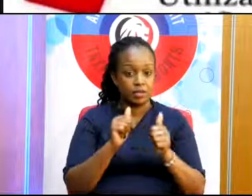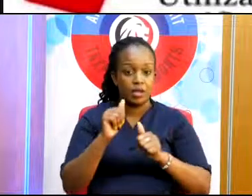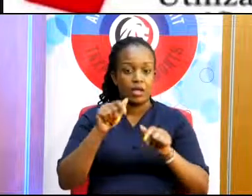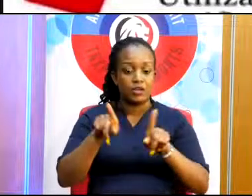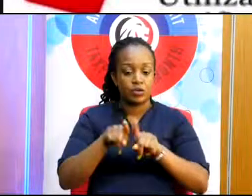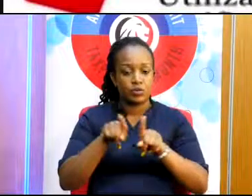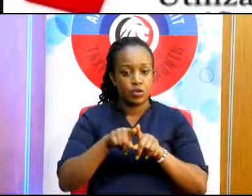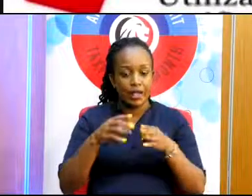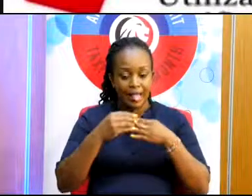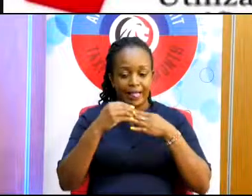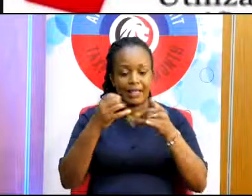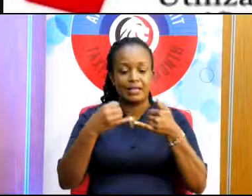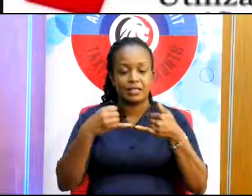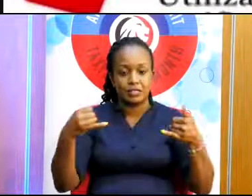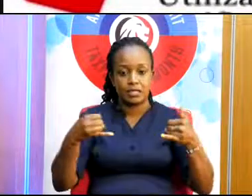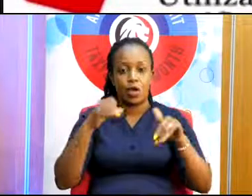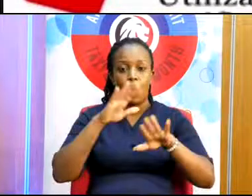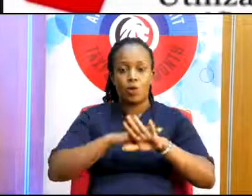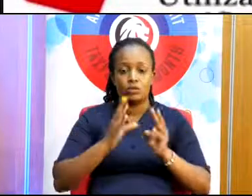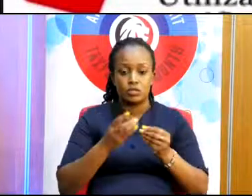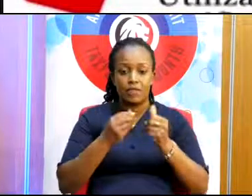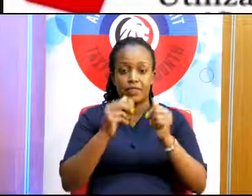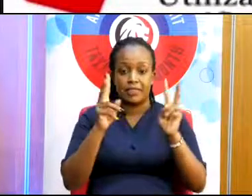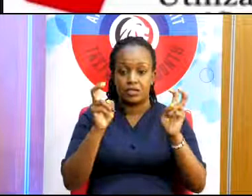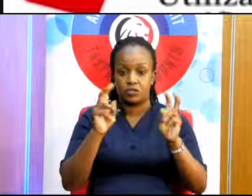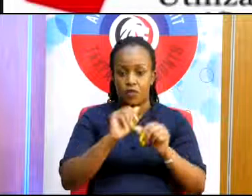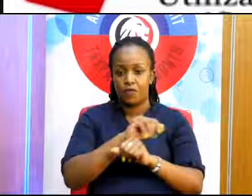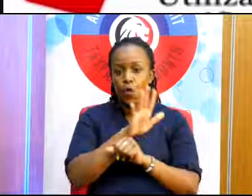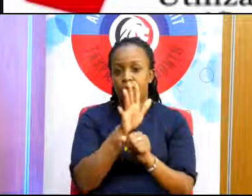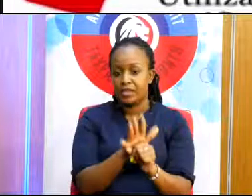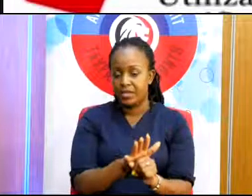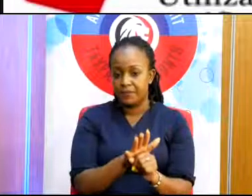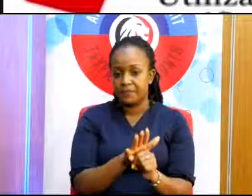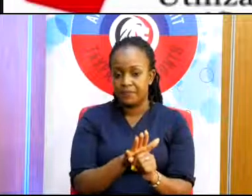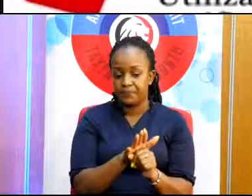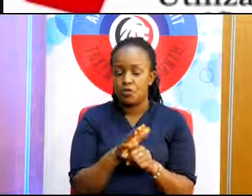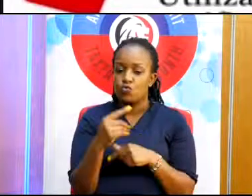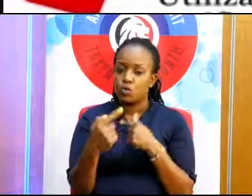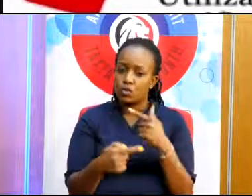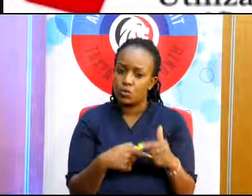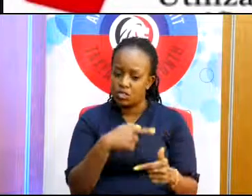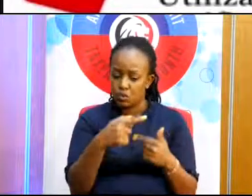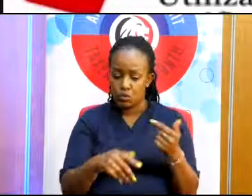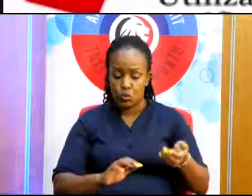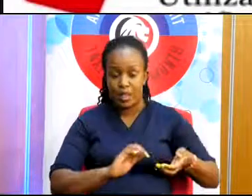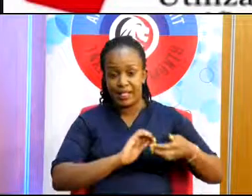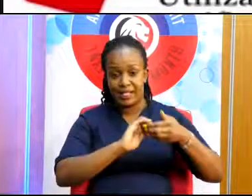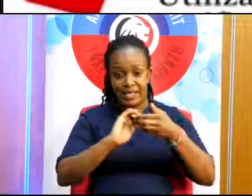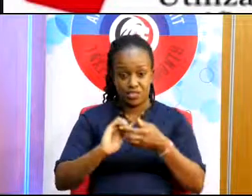on handling COVID-19. We also had guidelines for the region. We continued